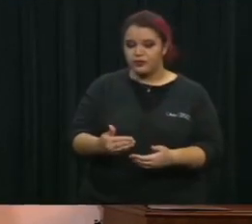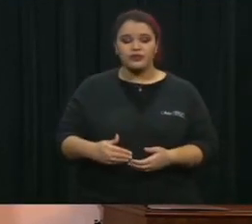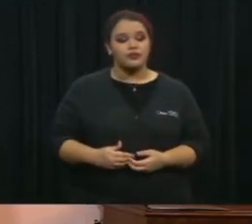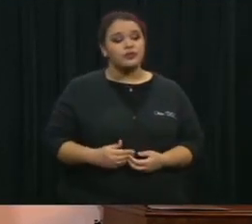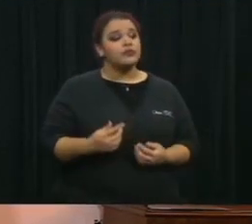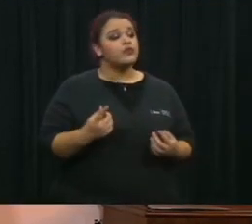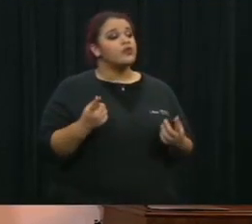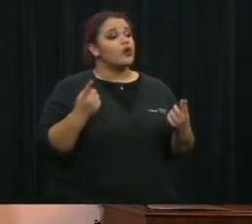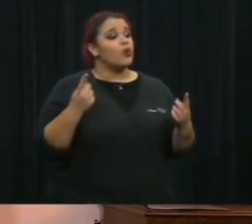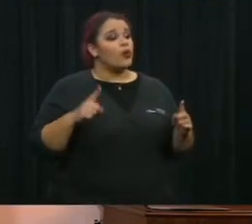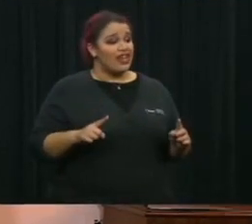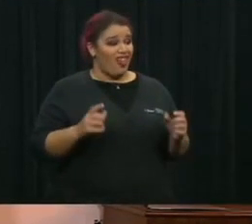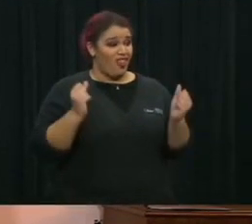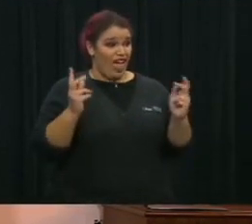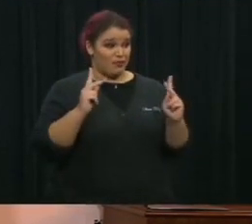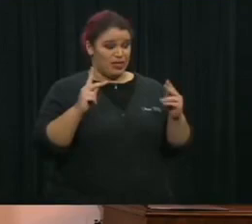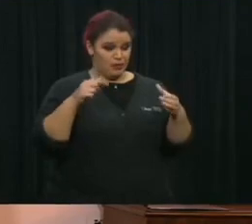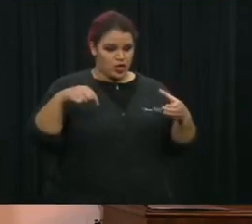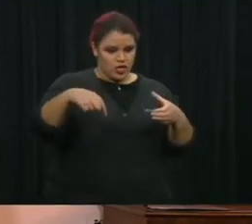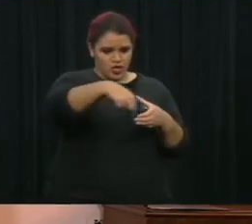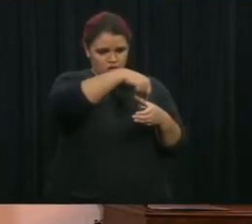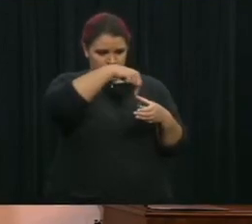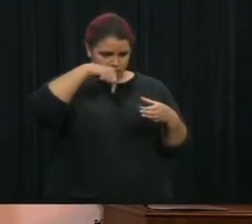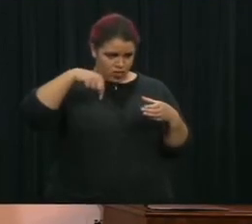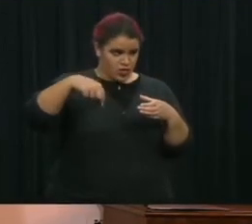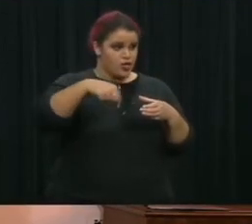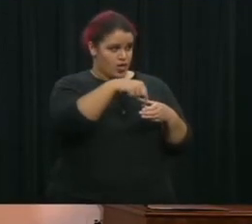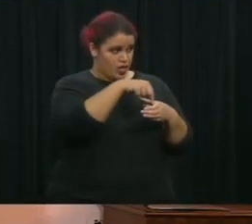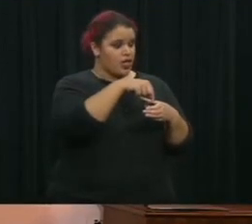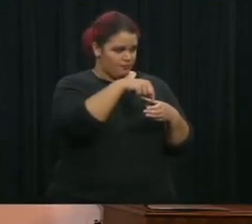in that sort of situation, we know there are those contacts. They will